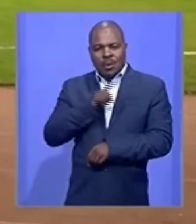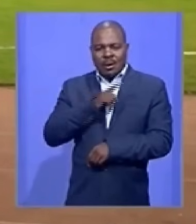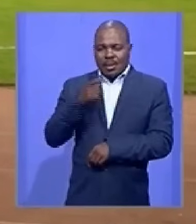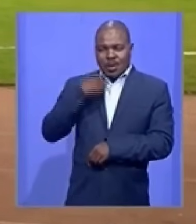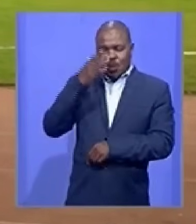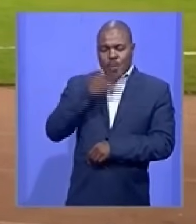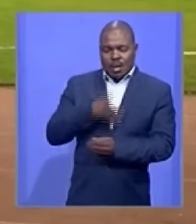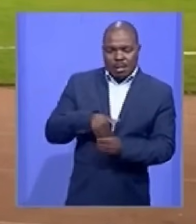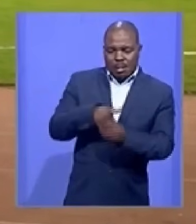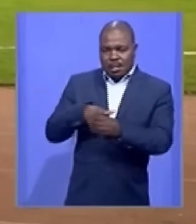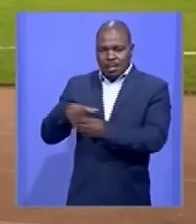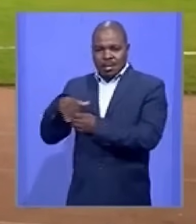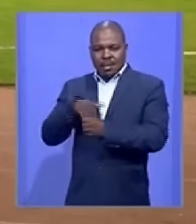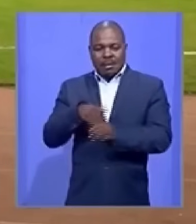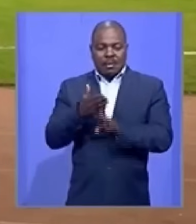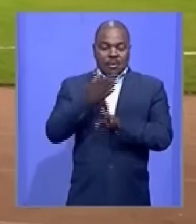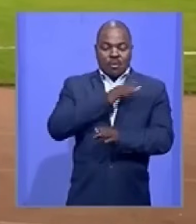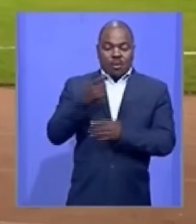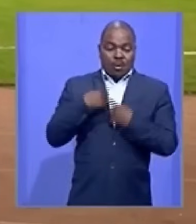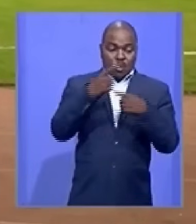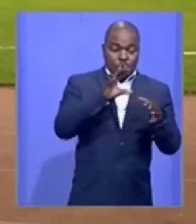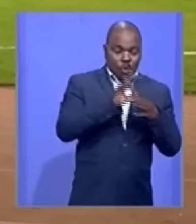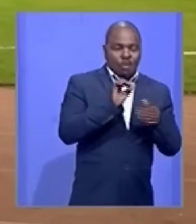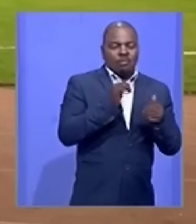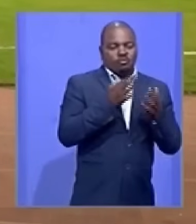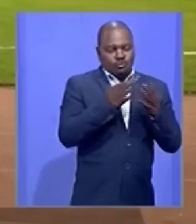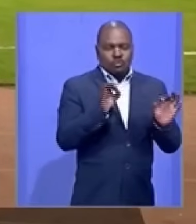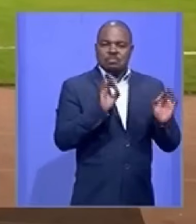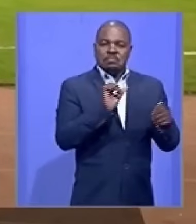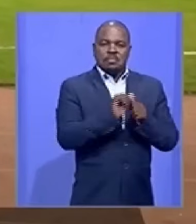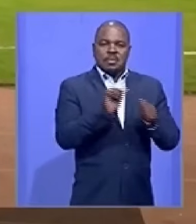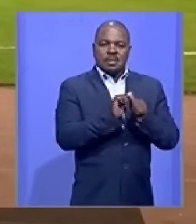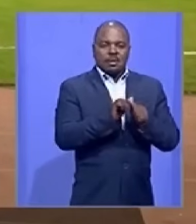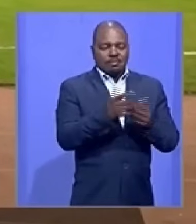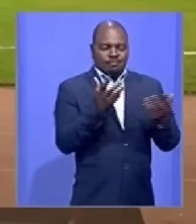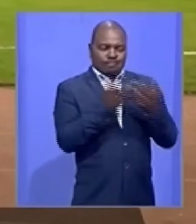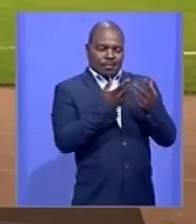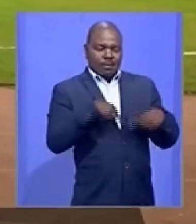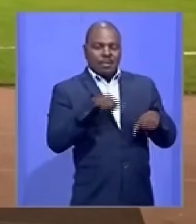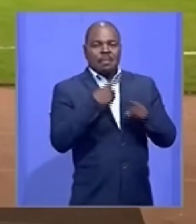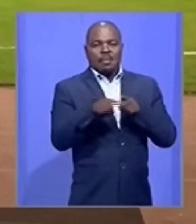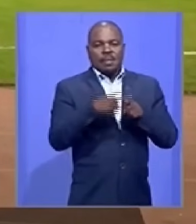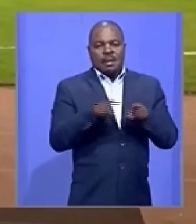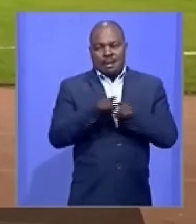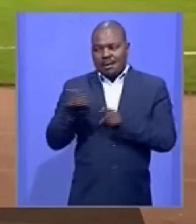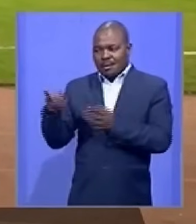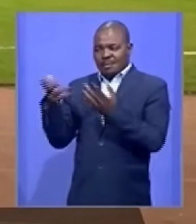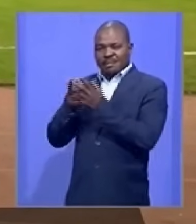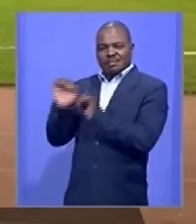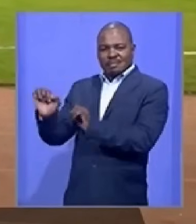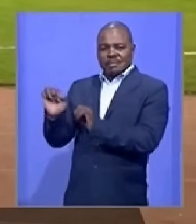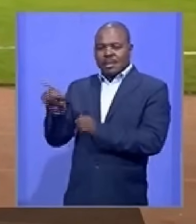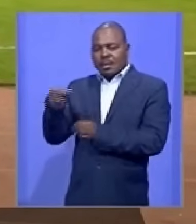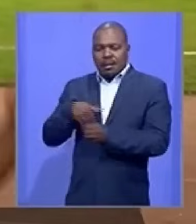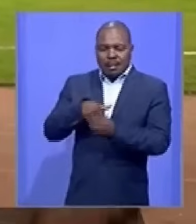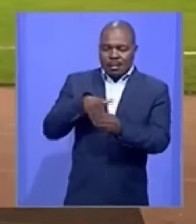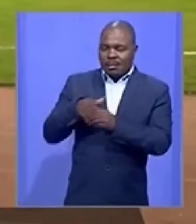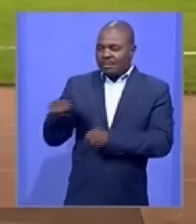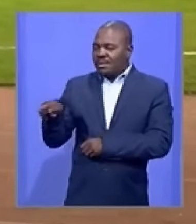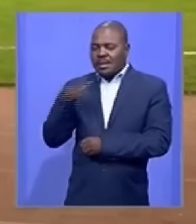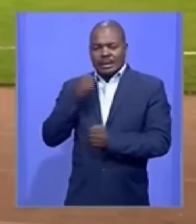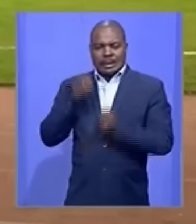said in an earlier question that when we get home, it's better facilities. We know that the pitch will favor us the same way the pitch favors them. They're not a team that plays the ball. They're a team that